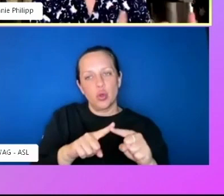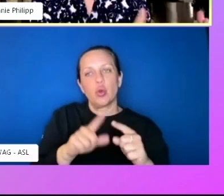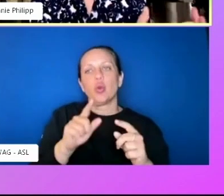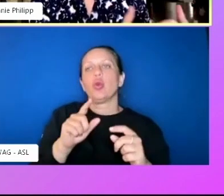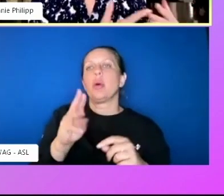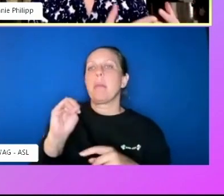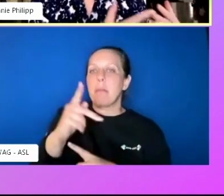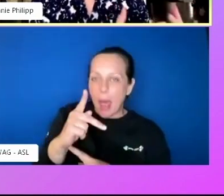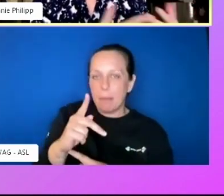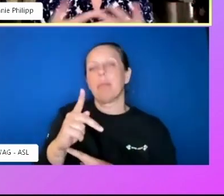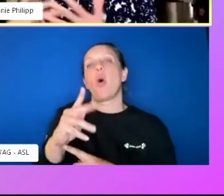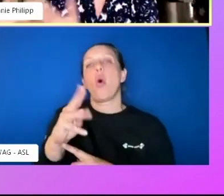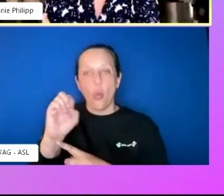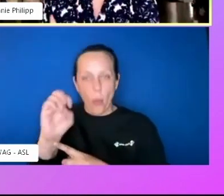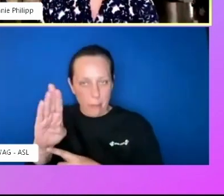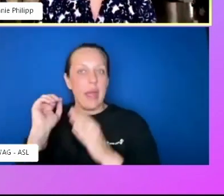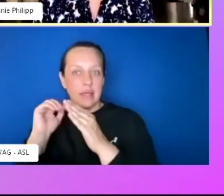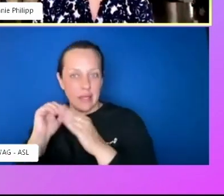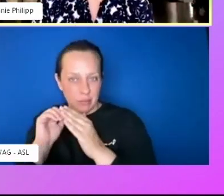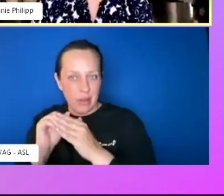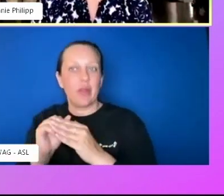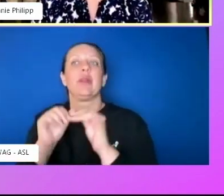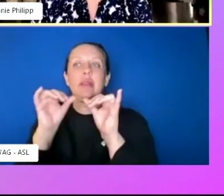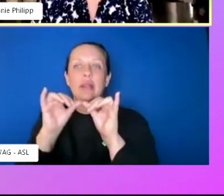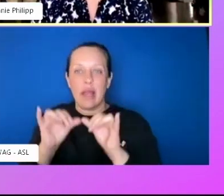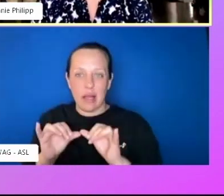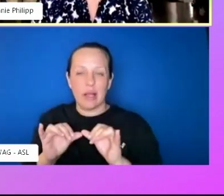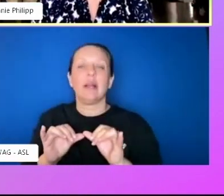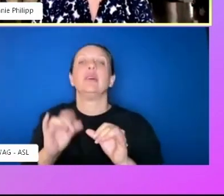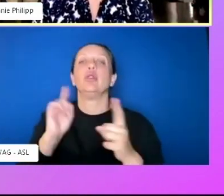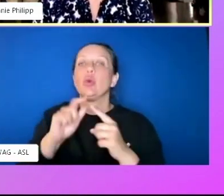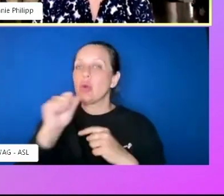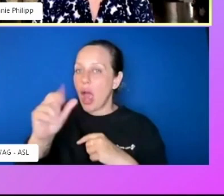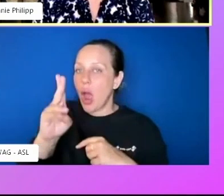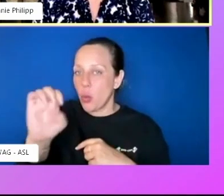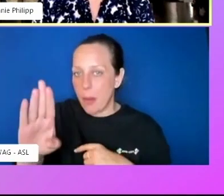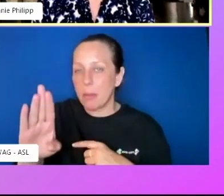web accessibility guidelines to non-web, including mobile.